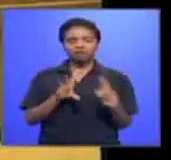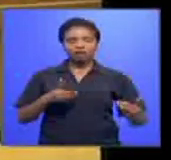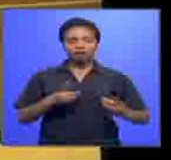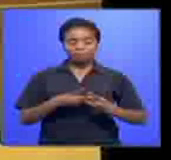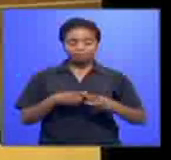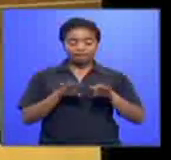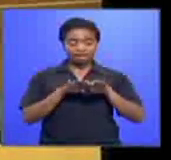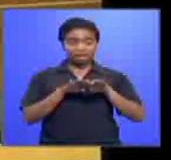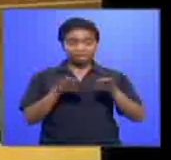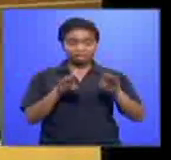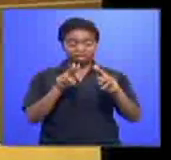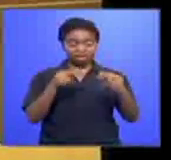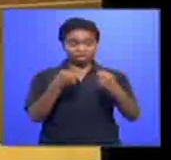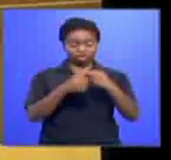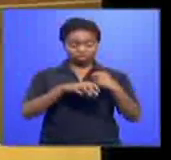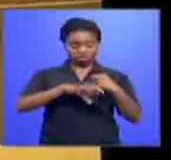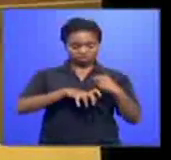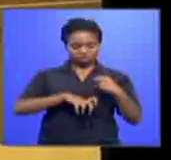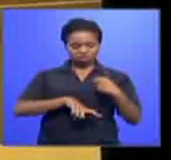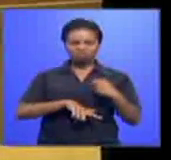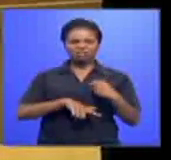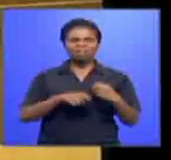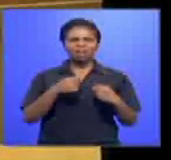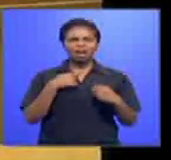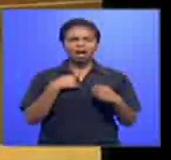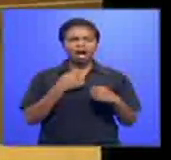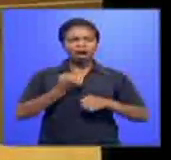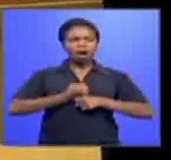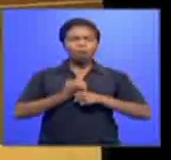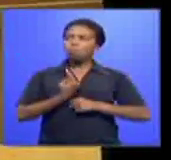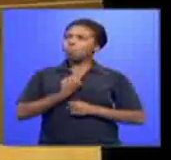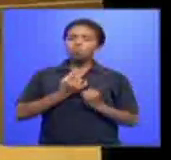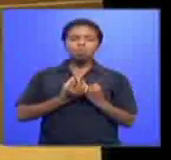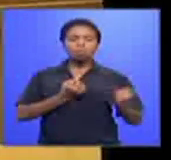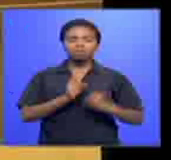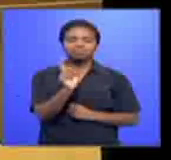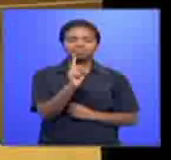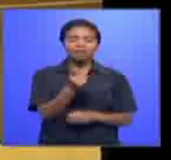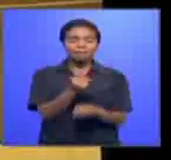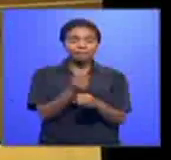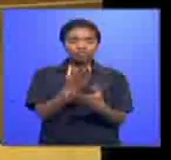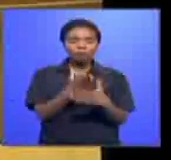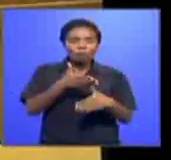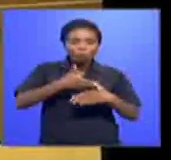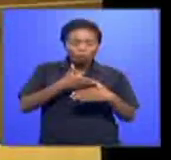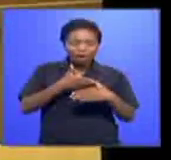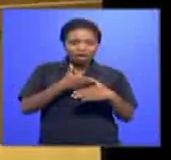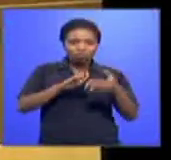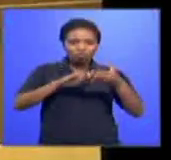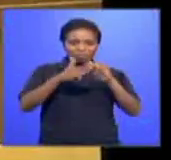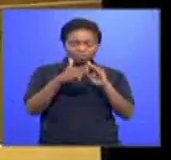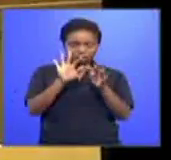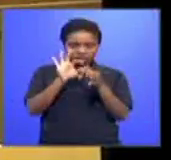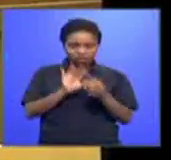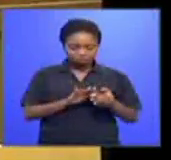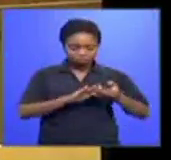levels must work closely with communities and ensure that all concerns are attended